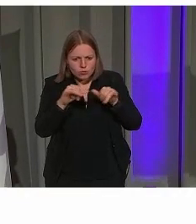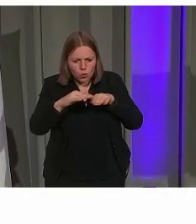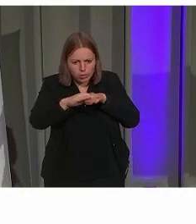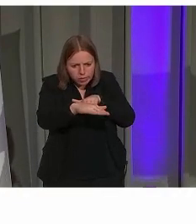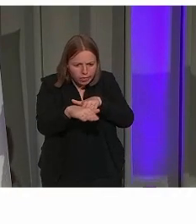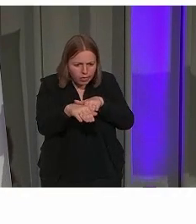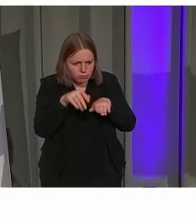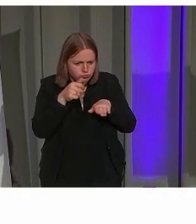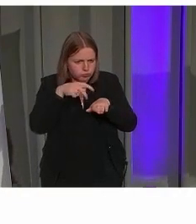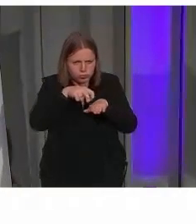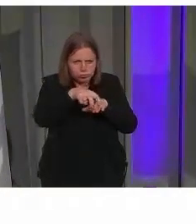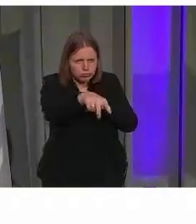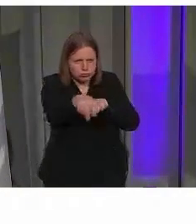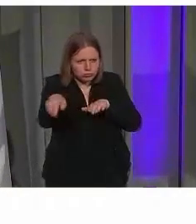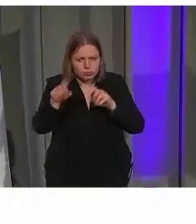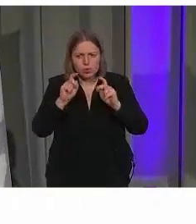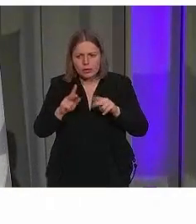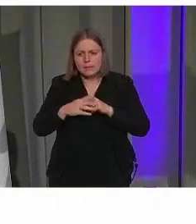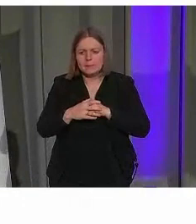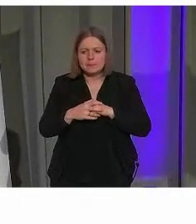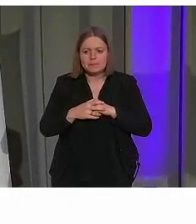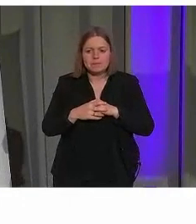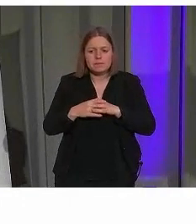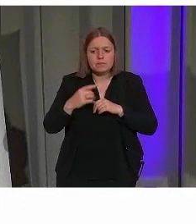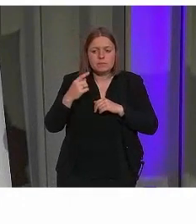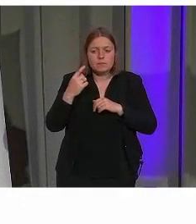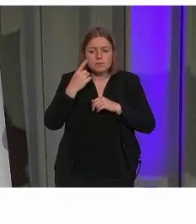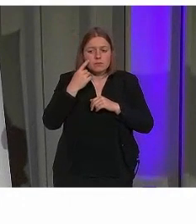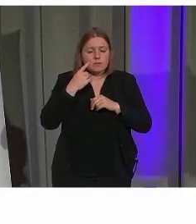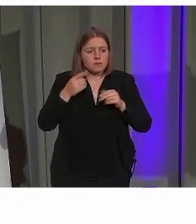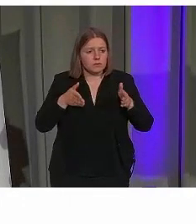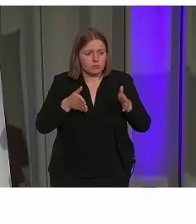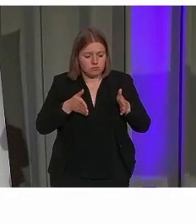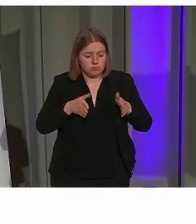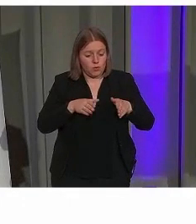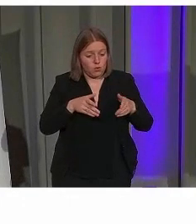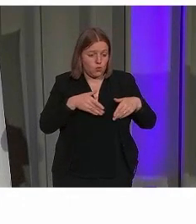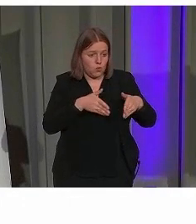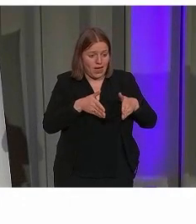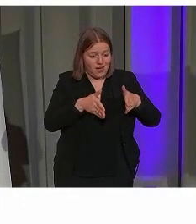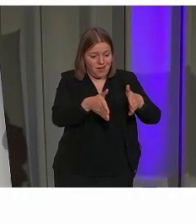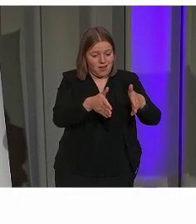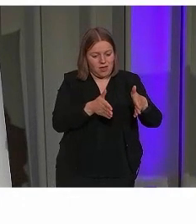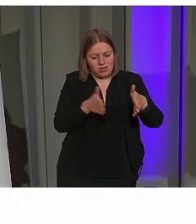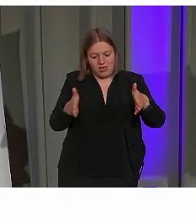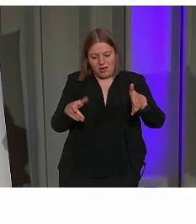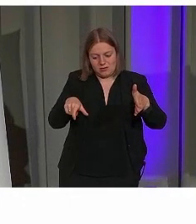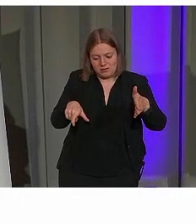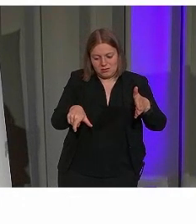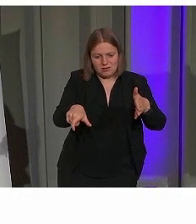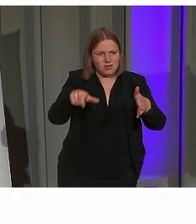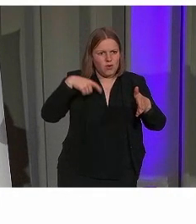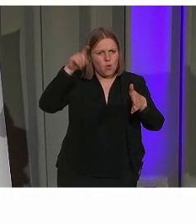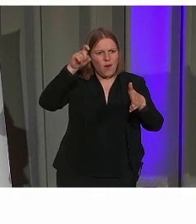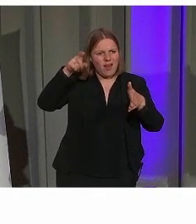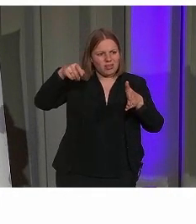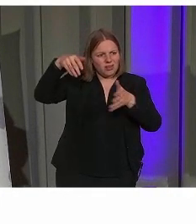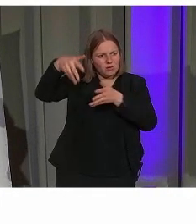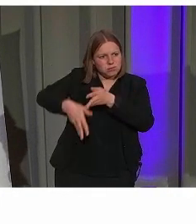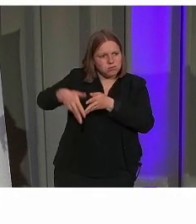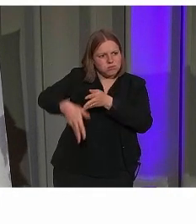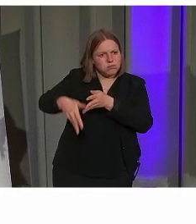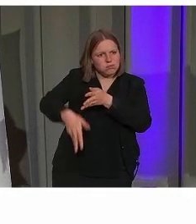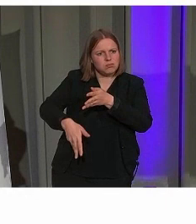The sides of the paths are used to drain or channel water. In